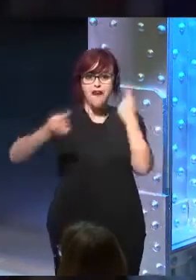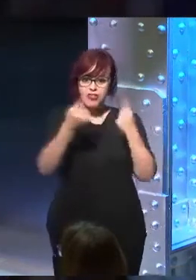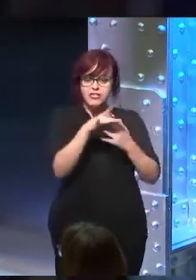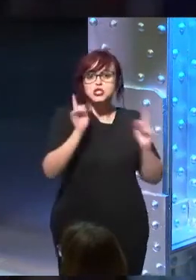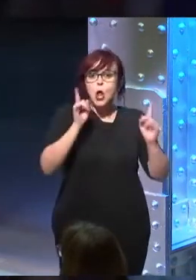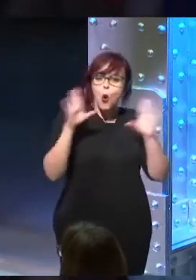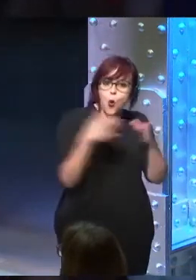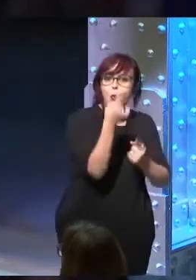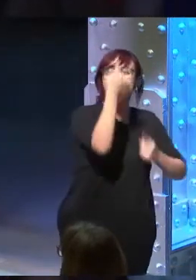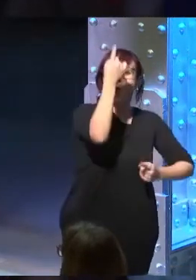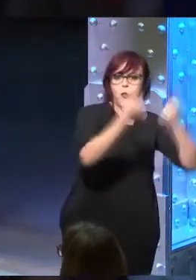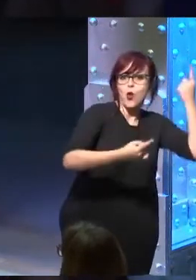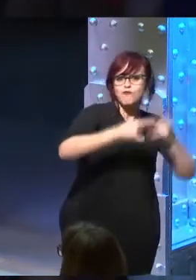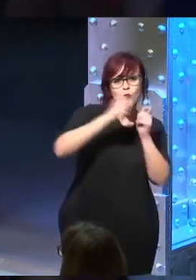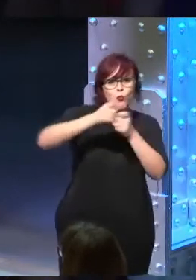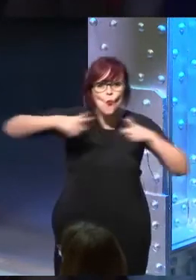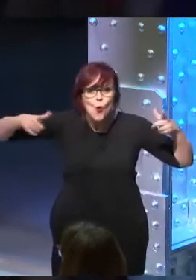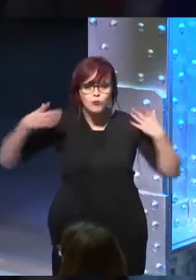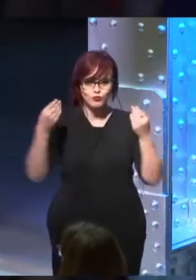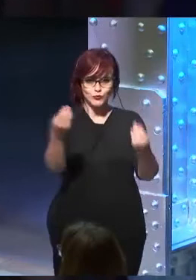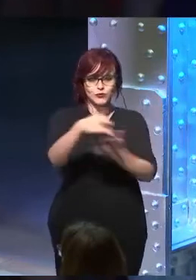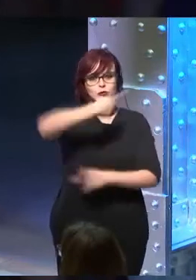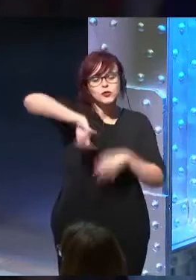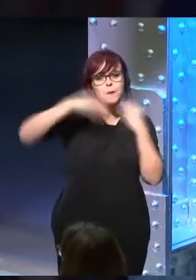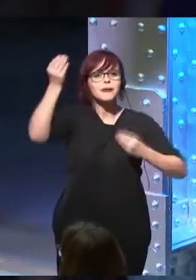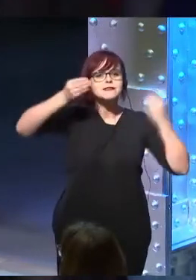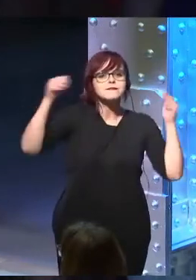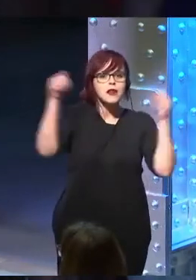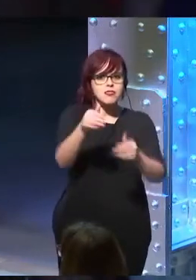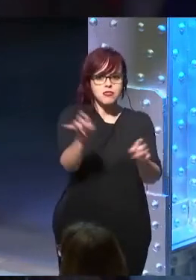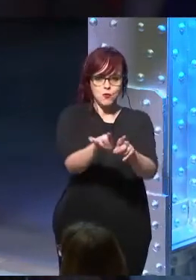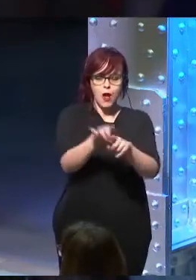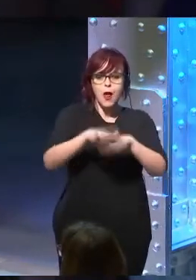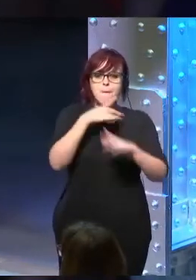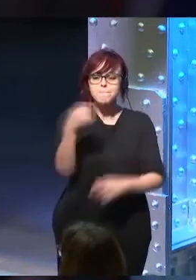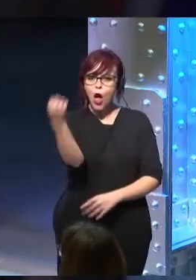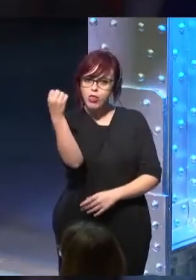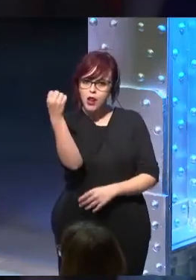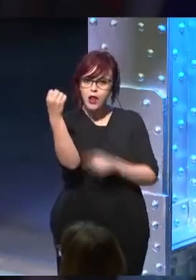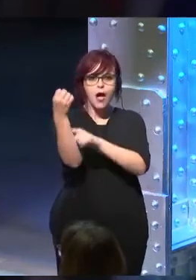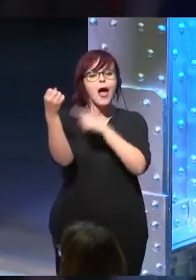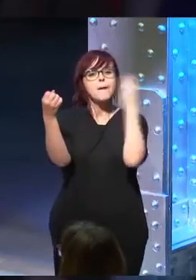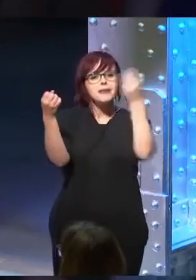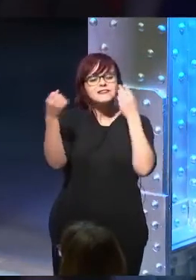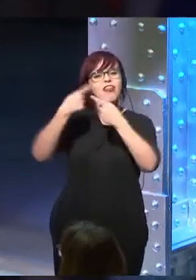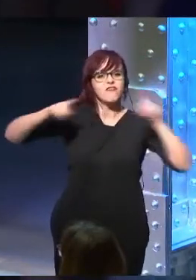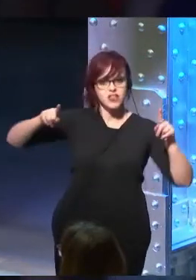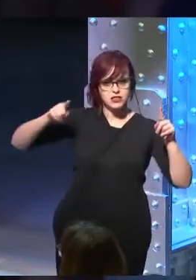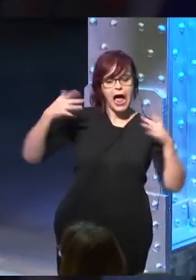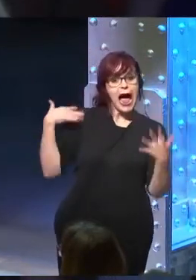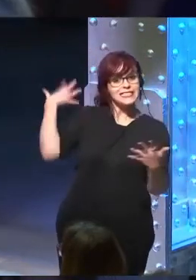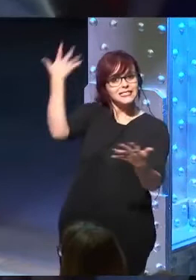more radical, is I think that we have to think about power differently. Everything I've discussed so